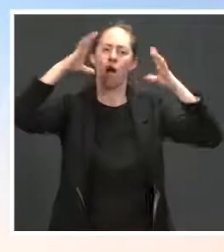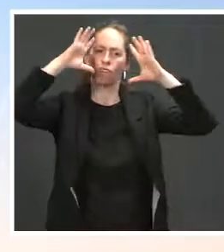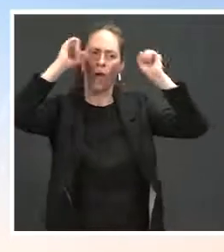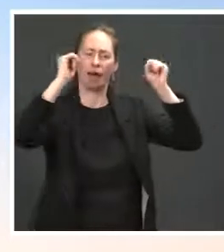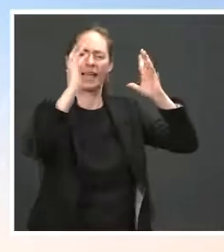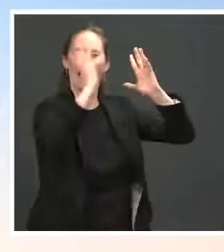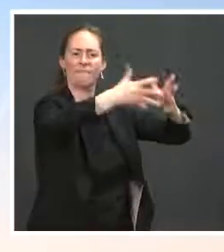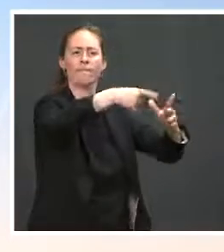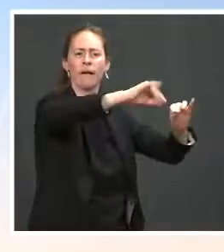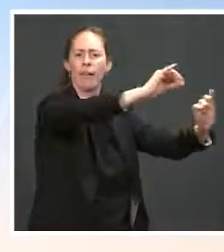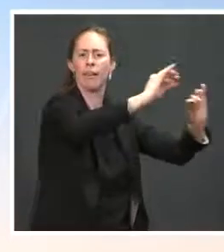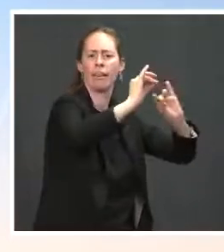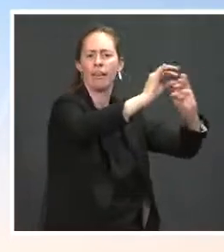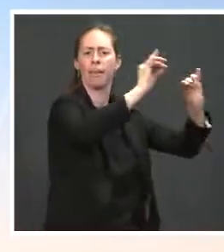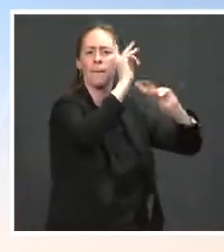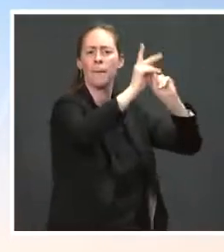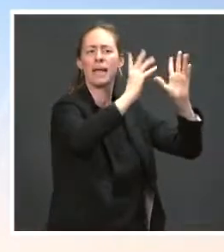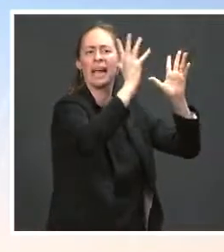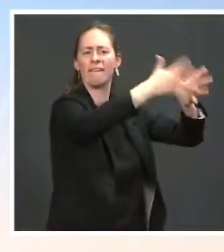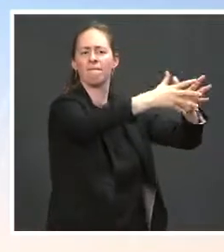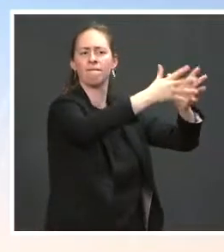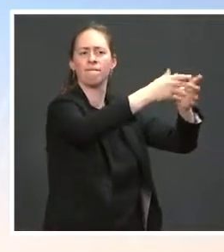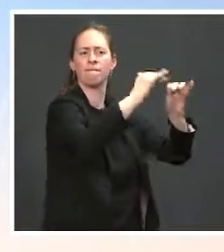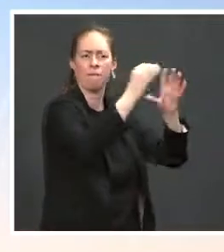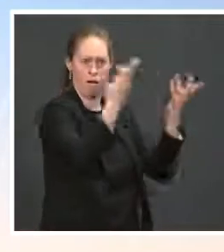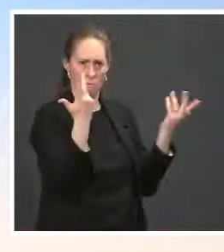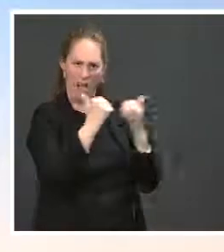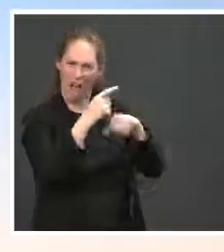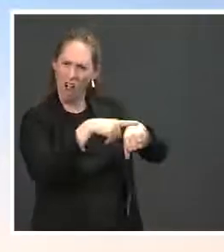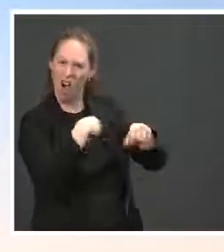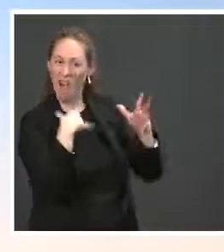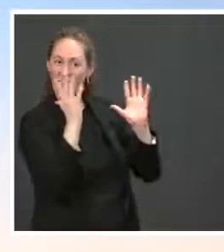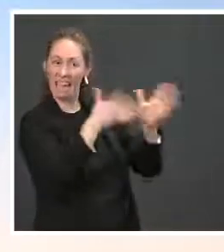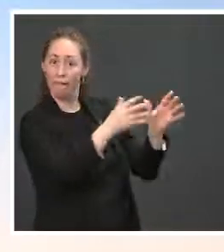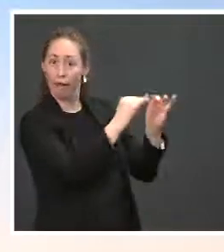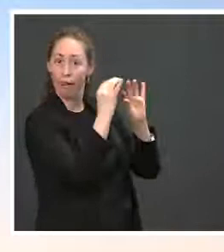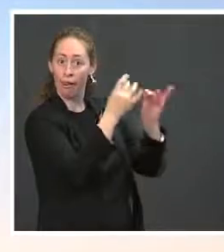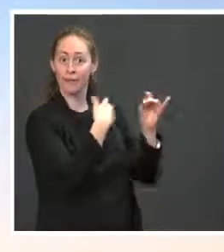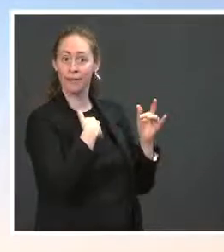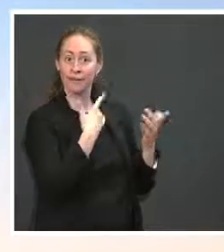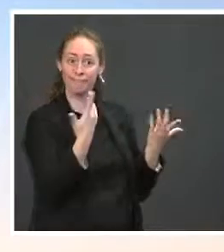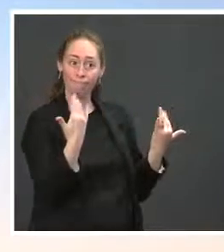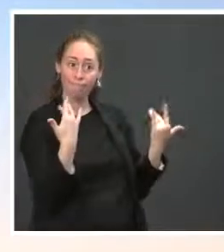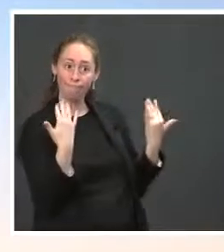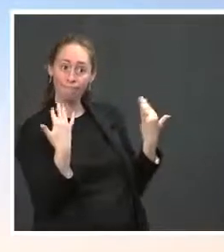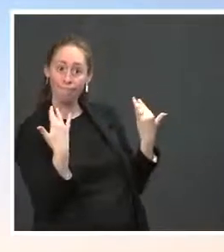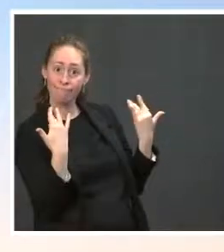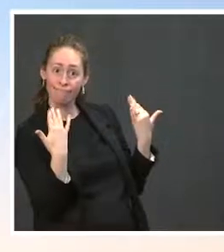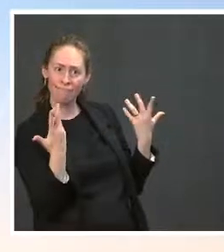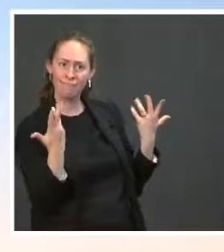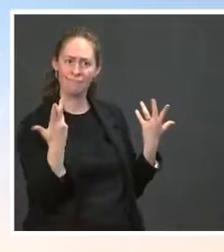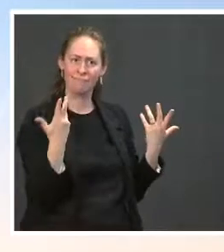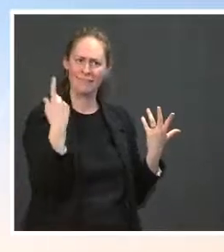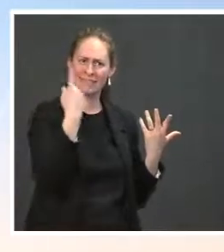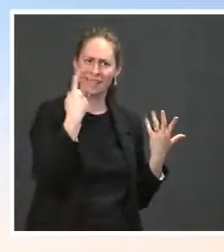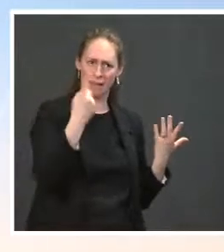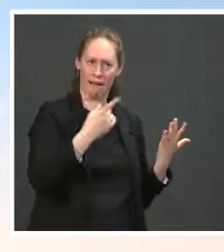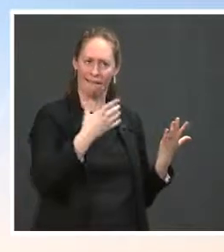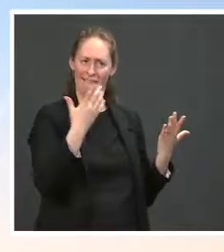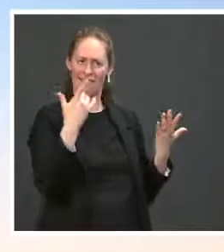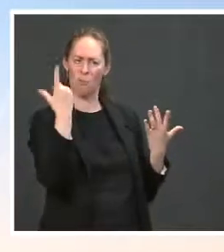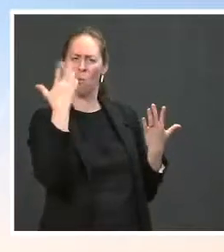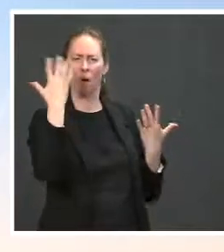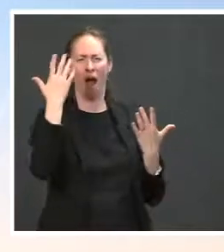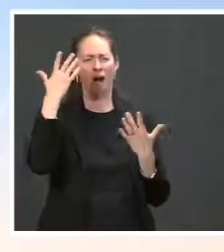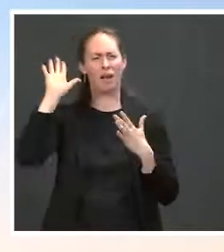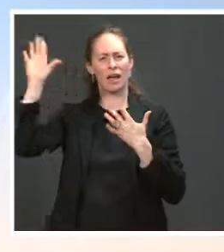keep just pushing for this? Is it a huge priority? Like, can you prioritize, or give me a sense of his priorities in terms of getting